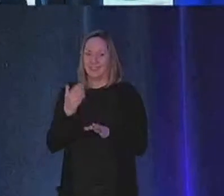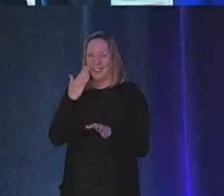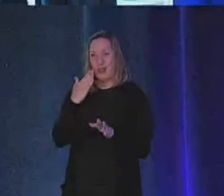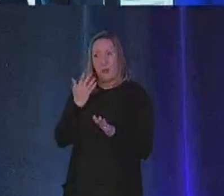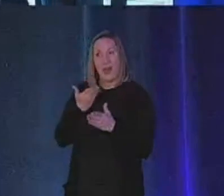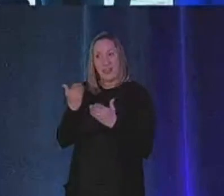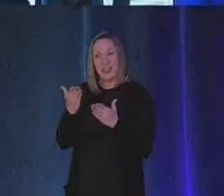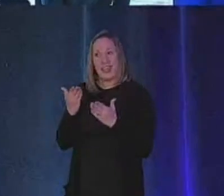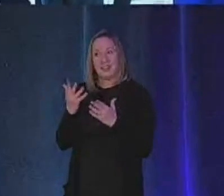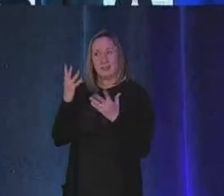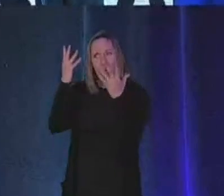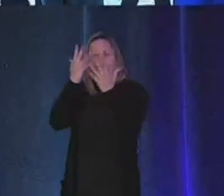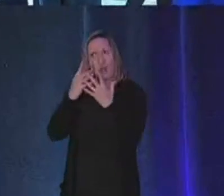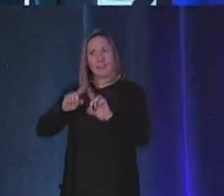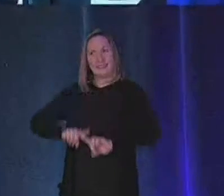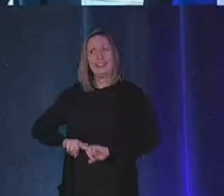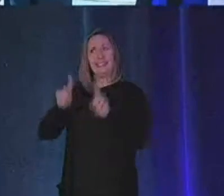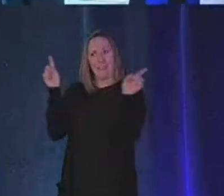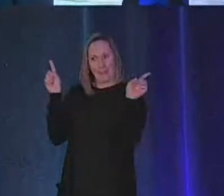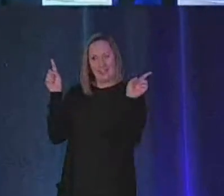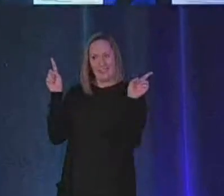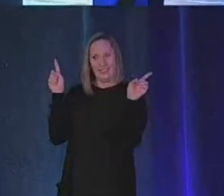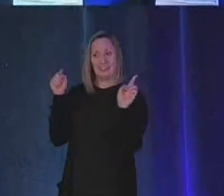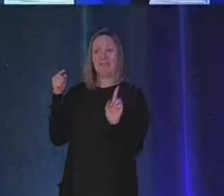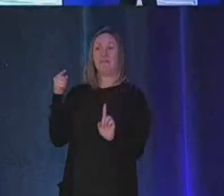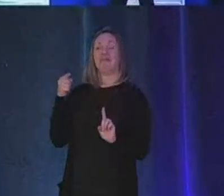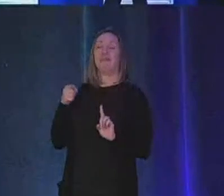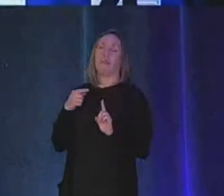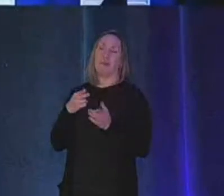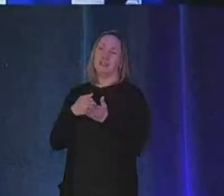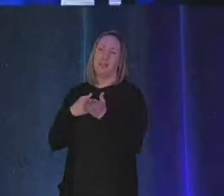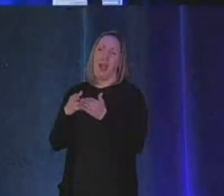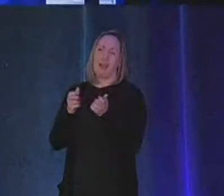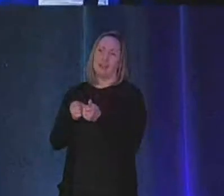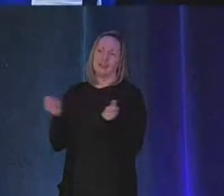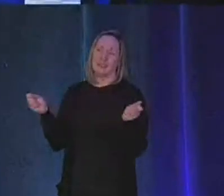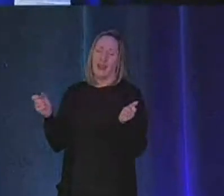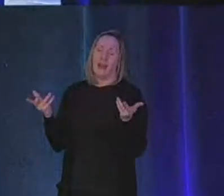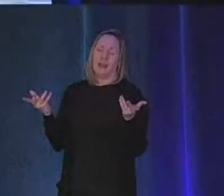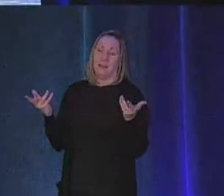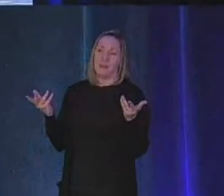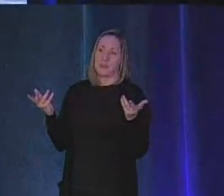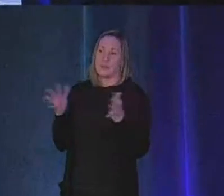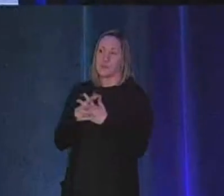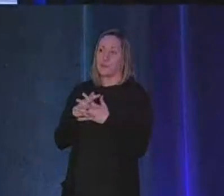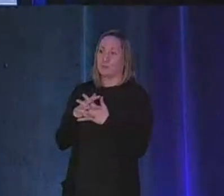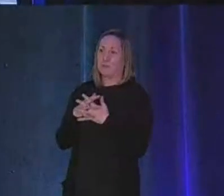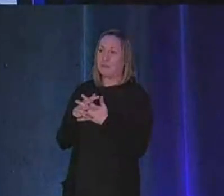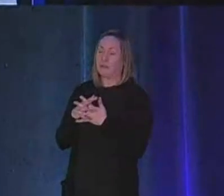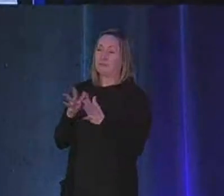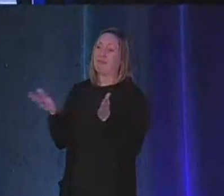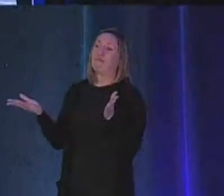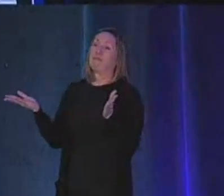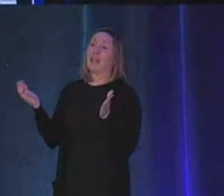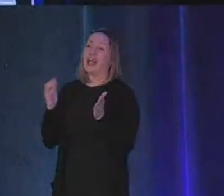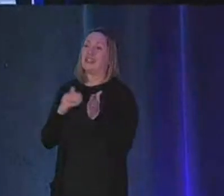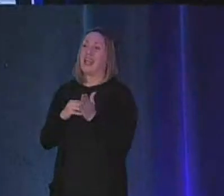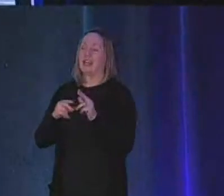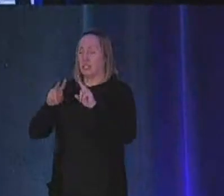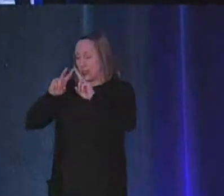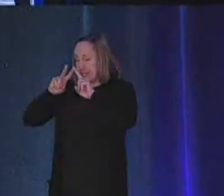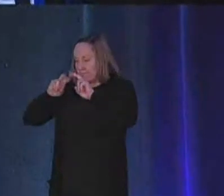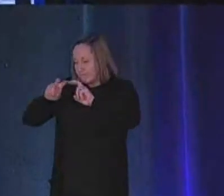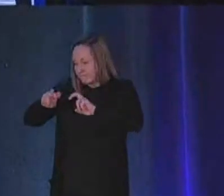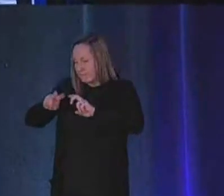things are going to look different. So, but to be very honest, again, we pop the hood and